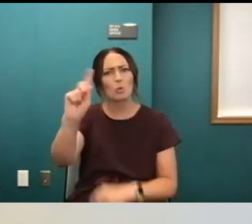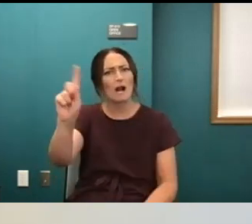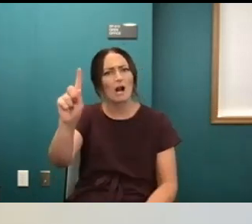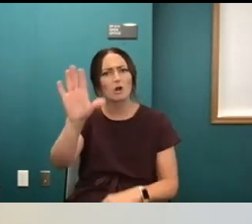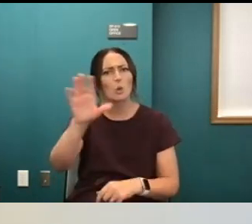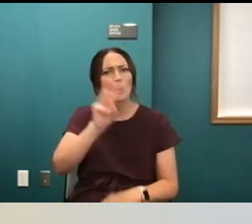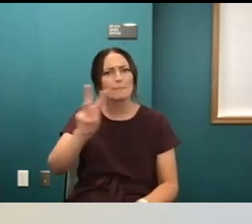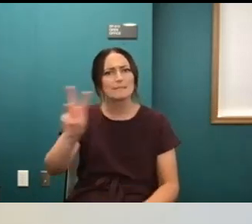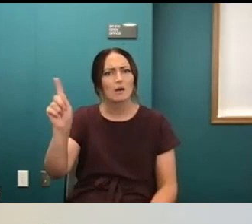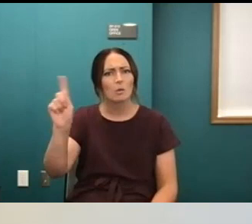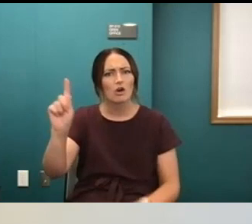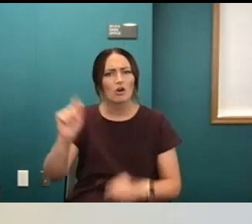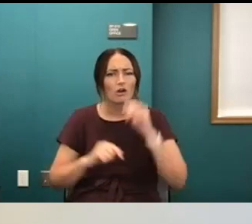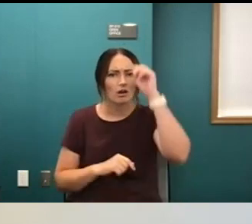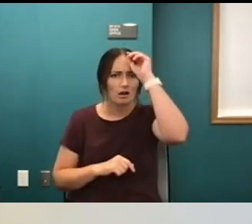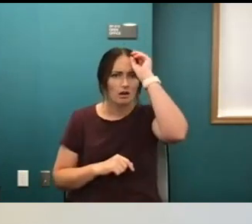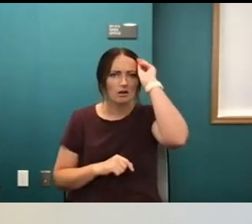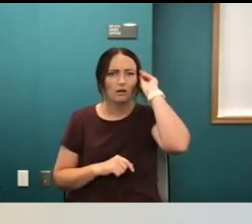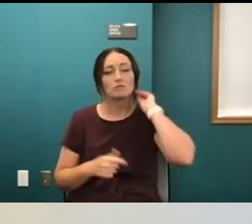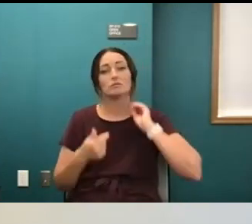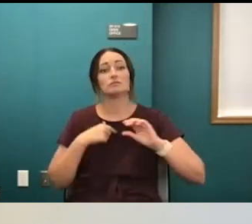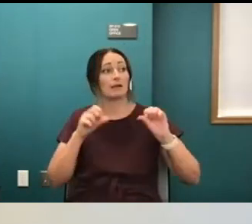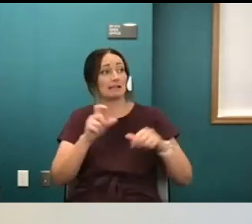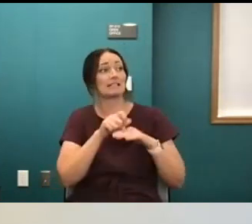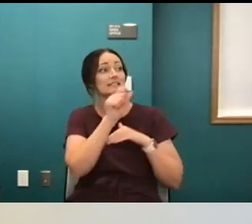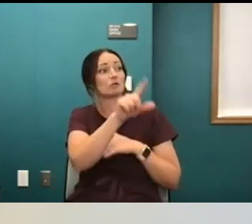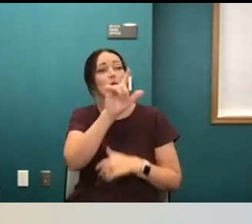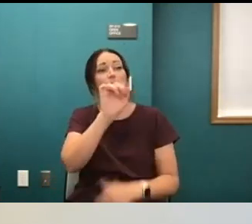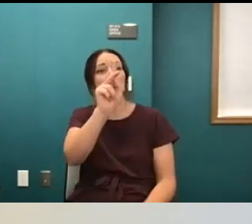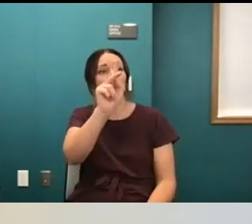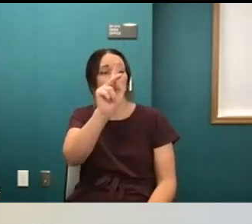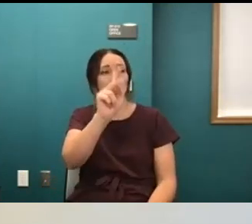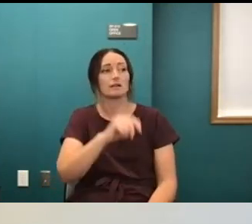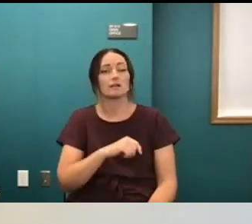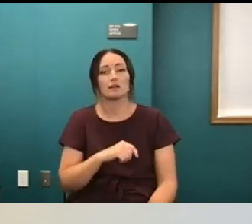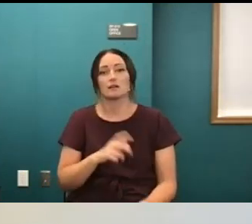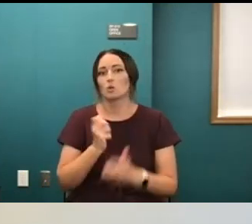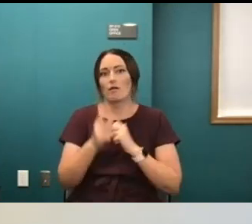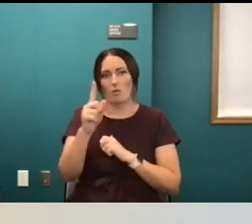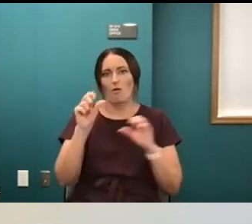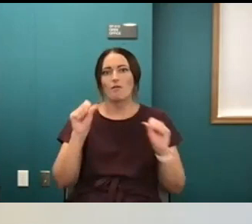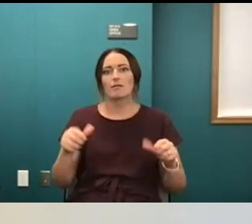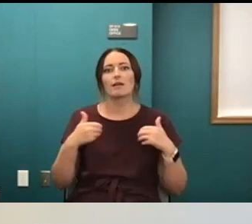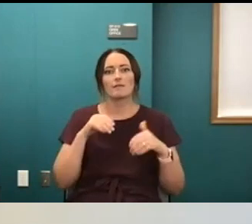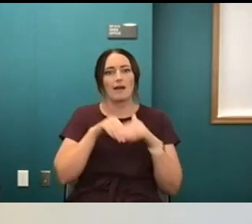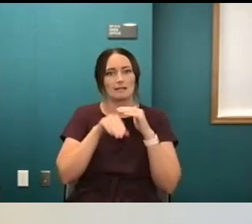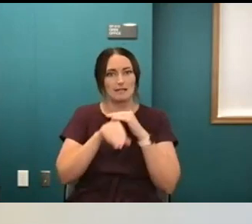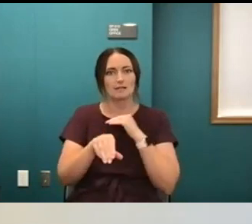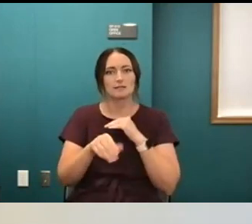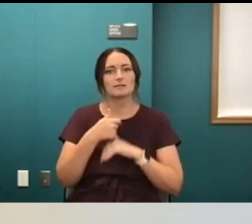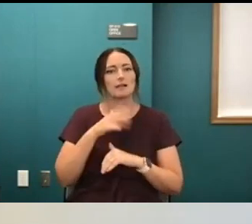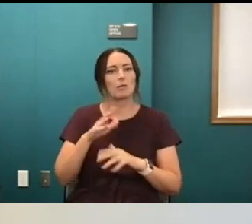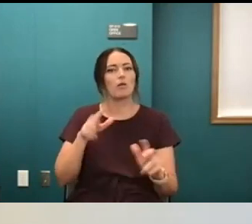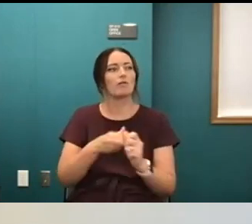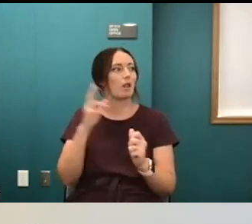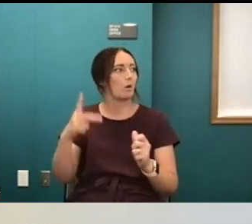that? Okay, I can actually send you guys a link so that everybody can have access to that, and I can follow that up with